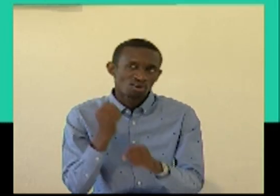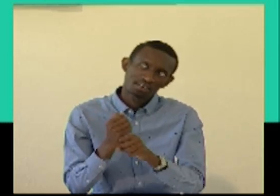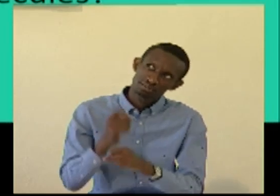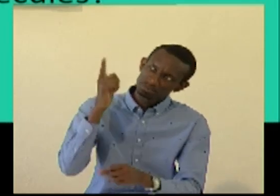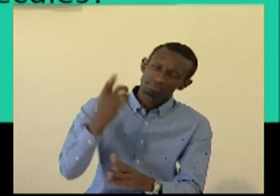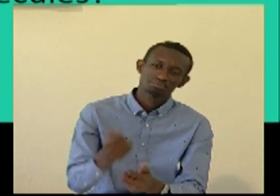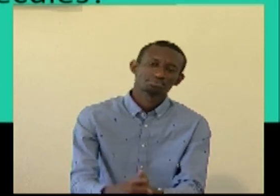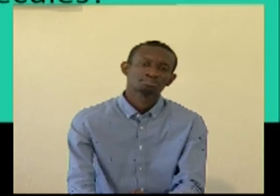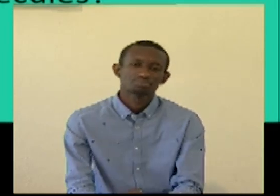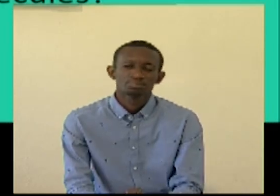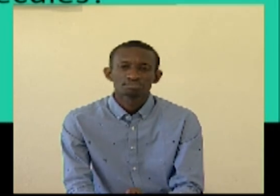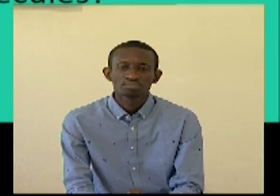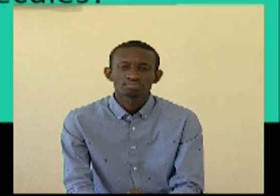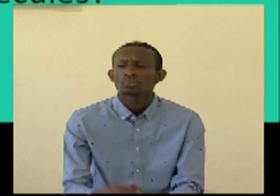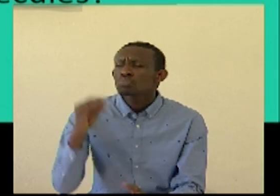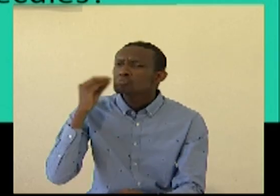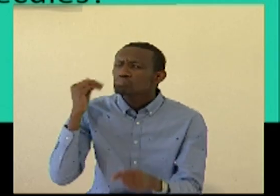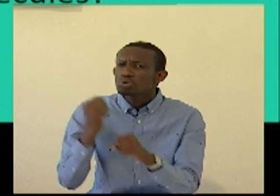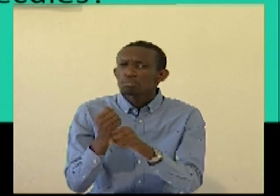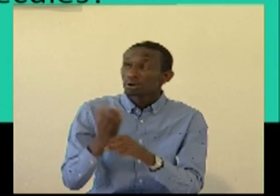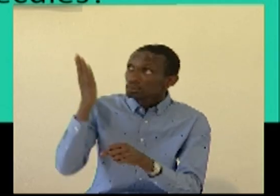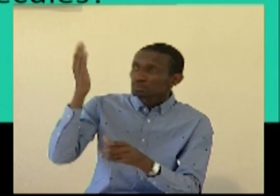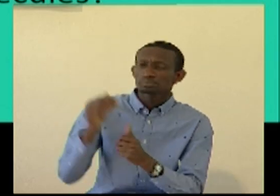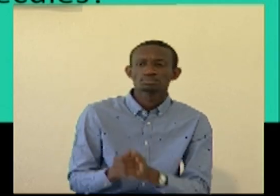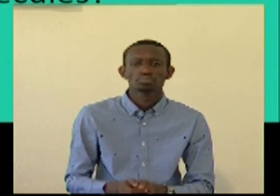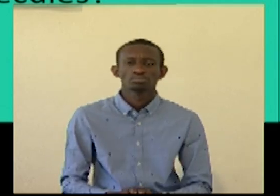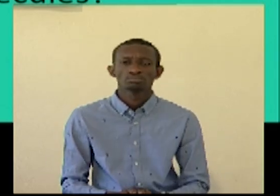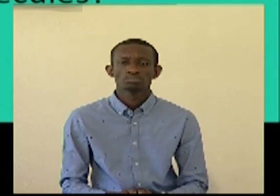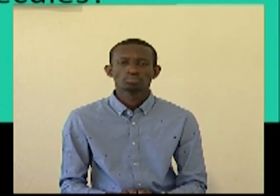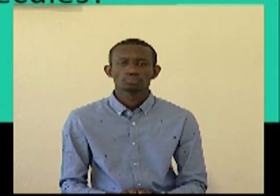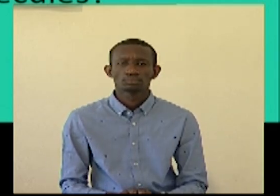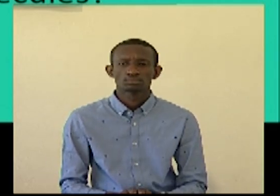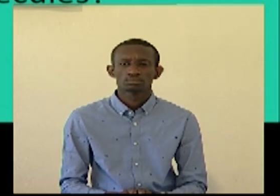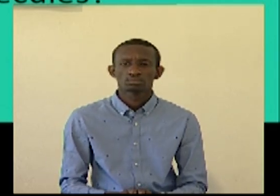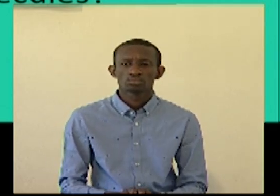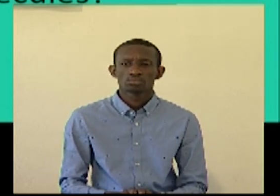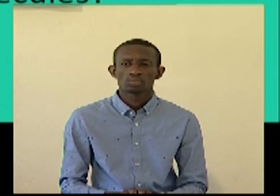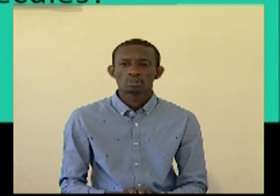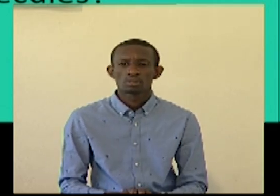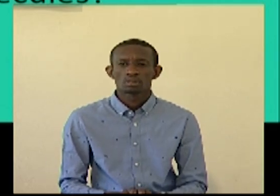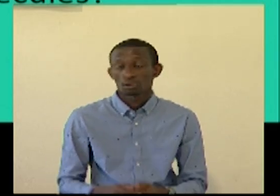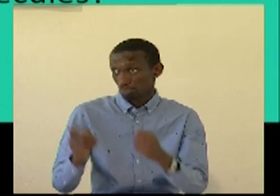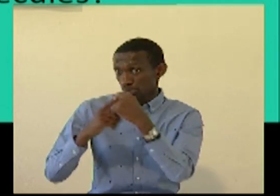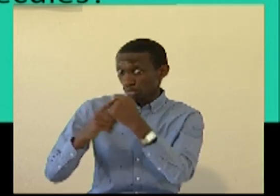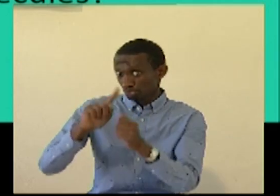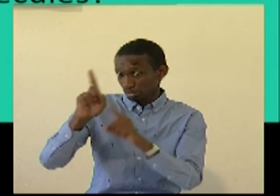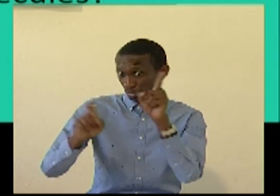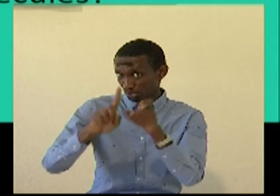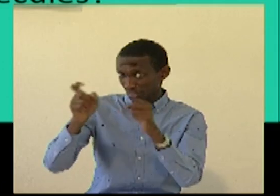have. The homework we have here is, we have 6 questions. It's for